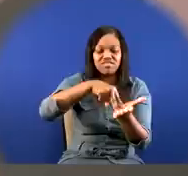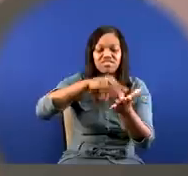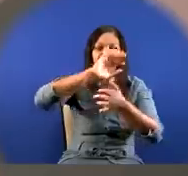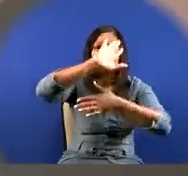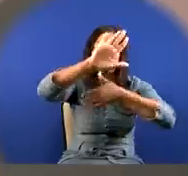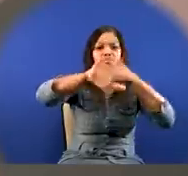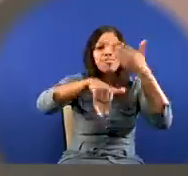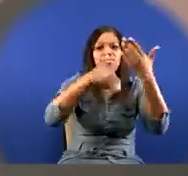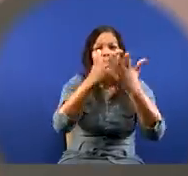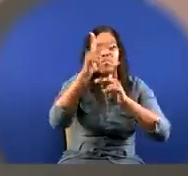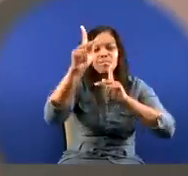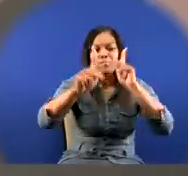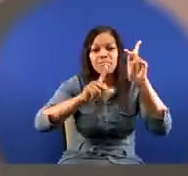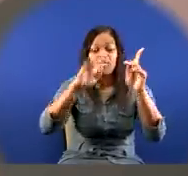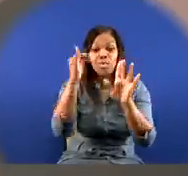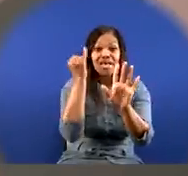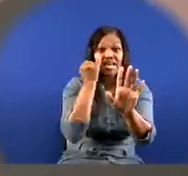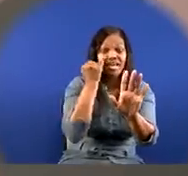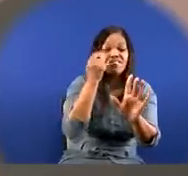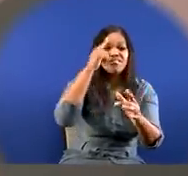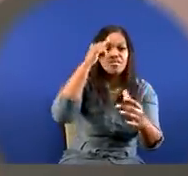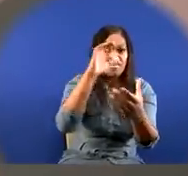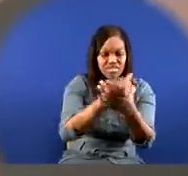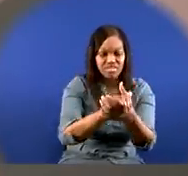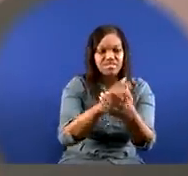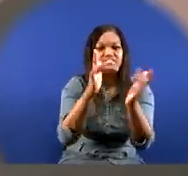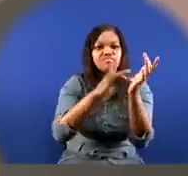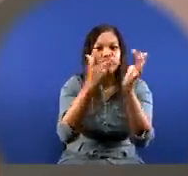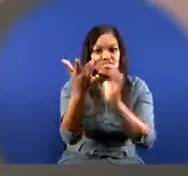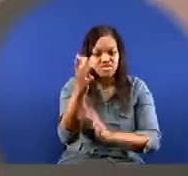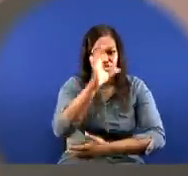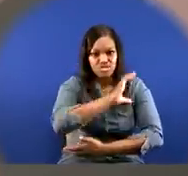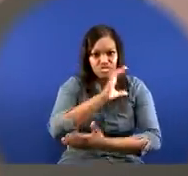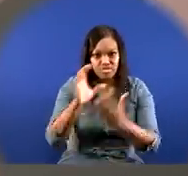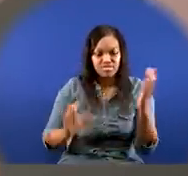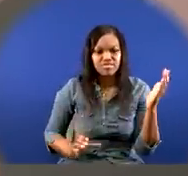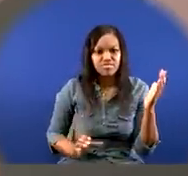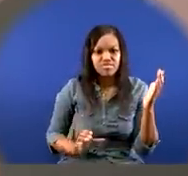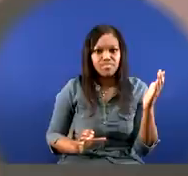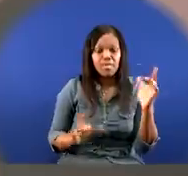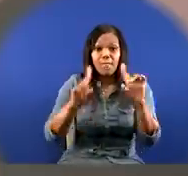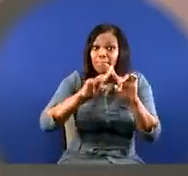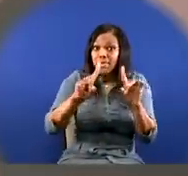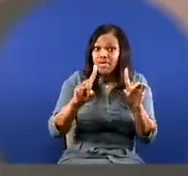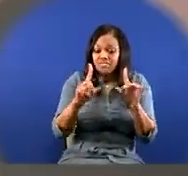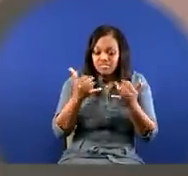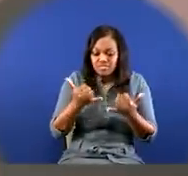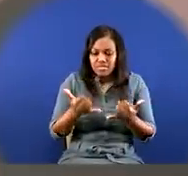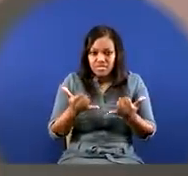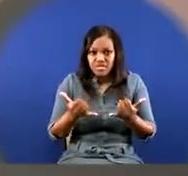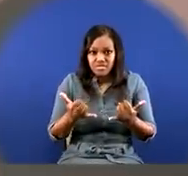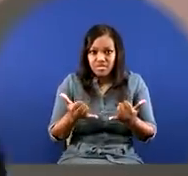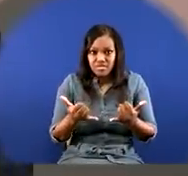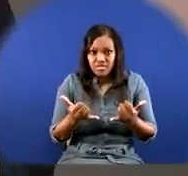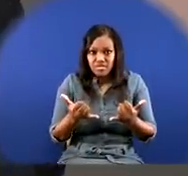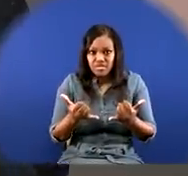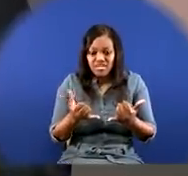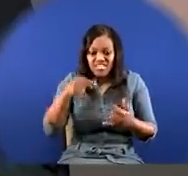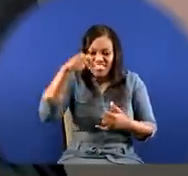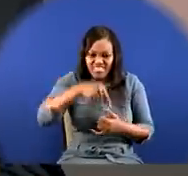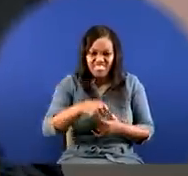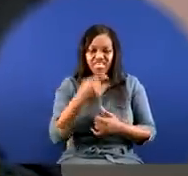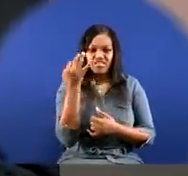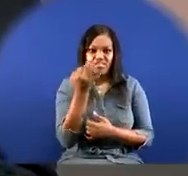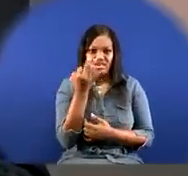all who believe on Jesus Christ. But today, this